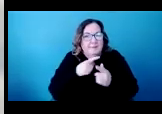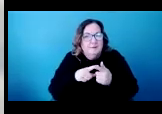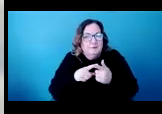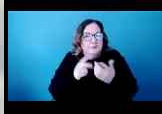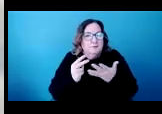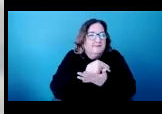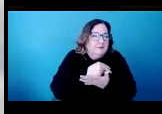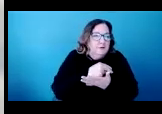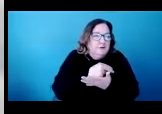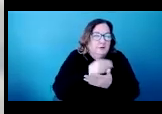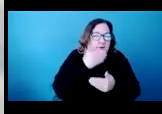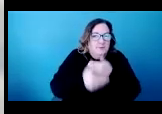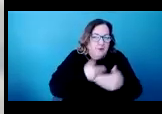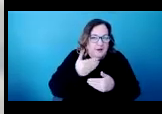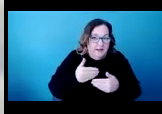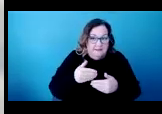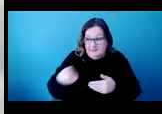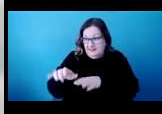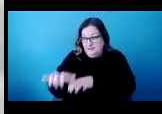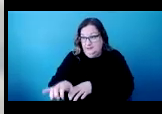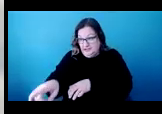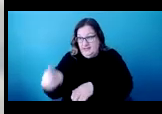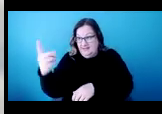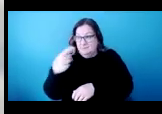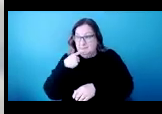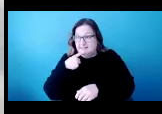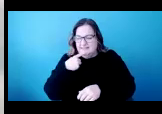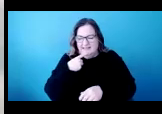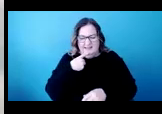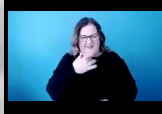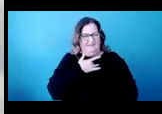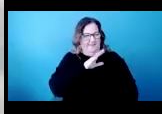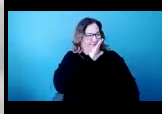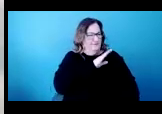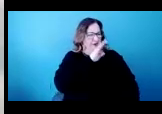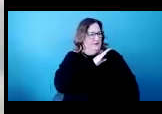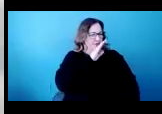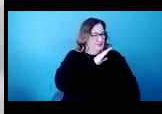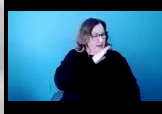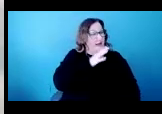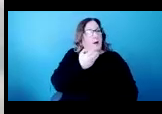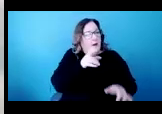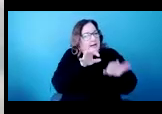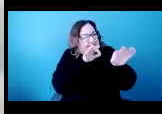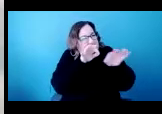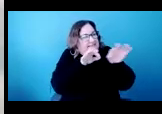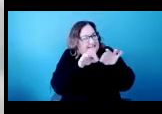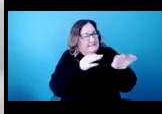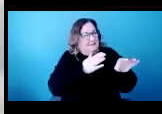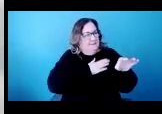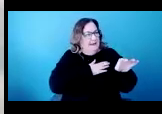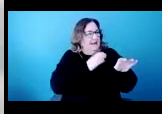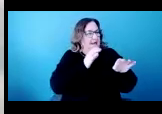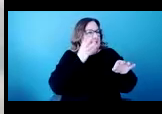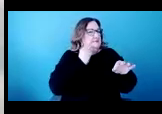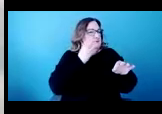the chat that it's frustrating when you don't, like, you can say what you need to say to your lawmaker, but they don't